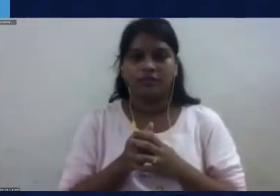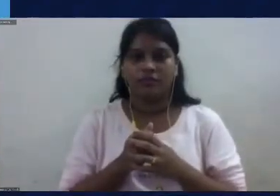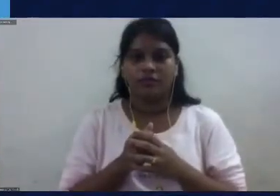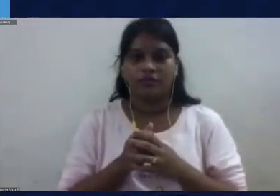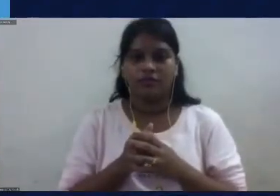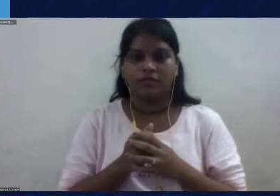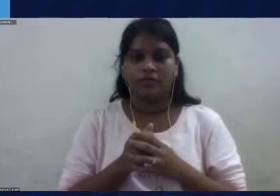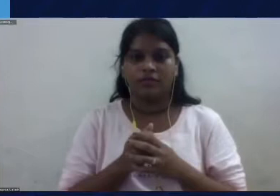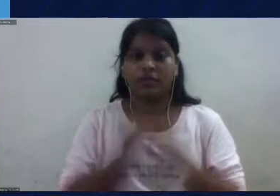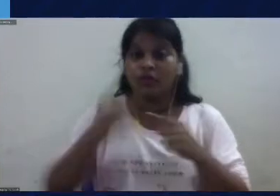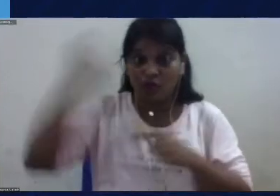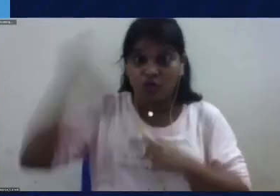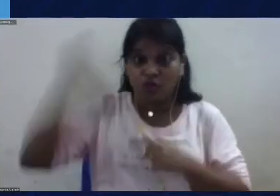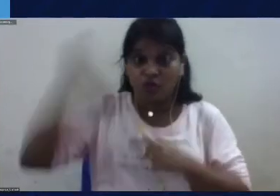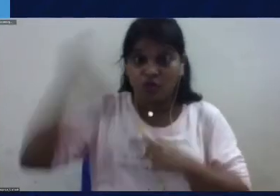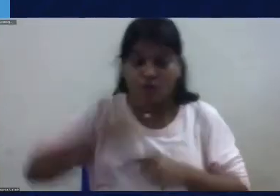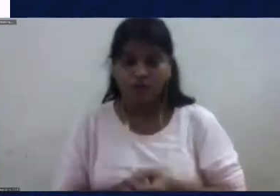city of tomorrow.